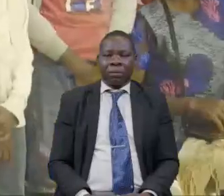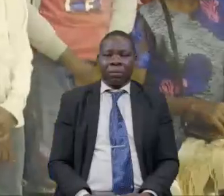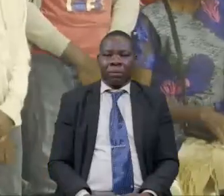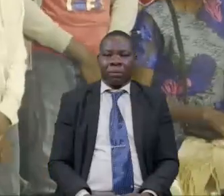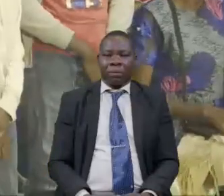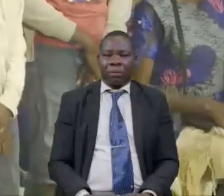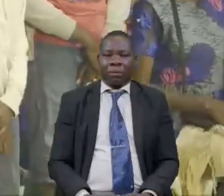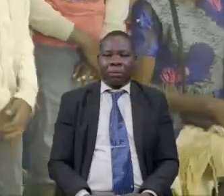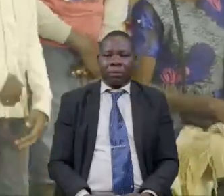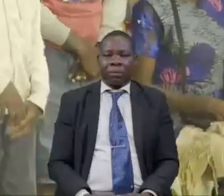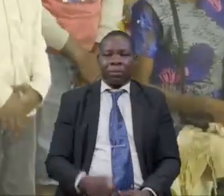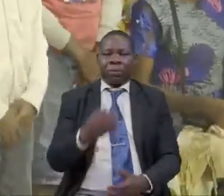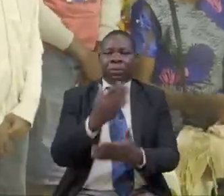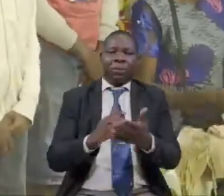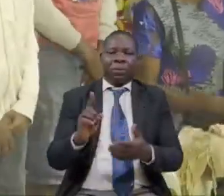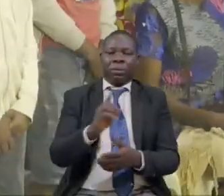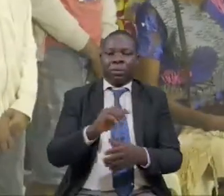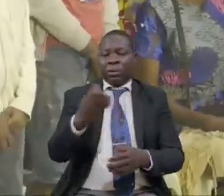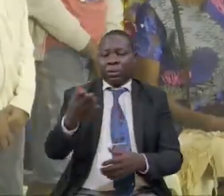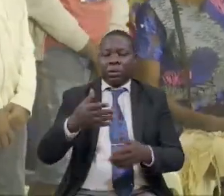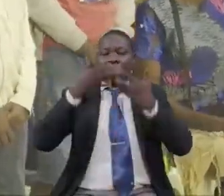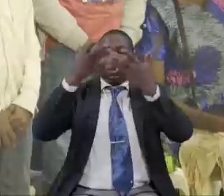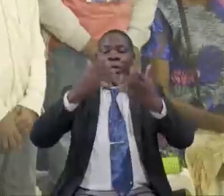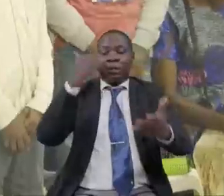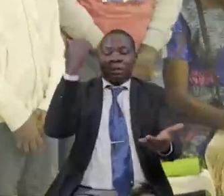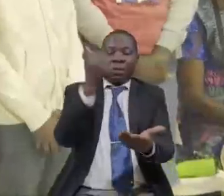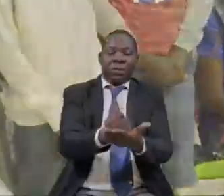Somebody there shout amen.